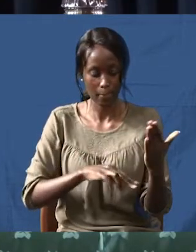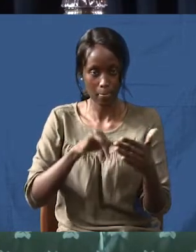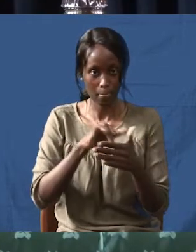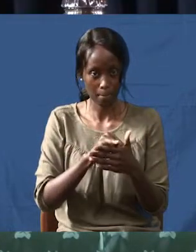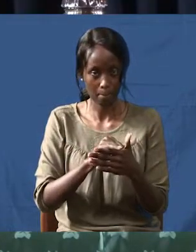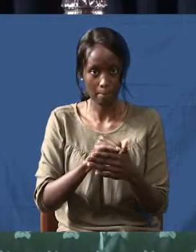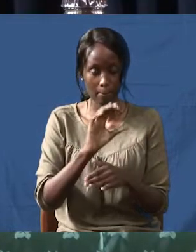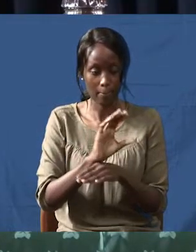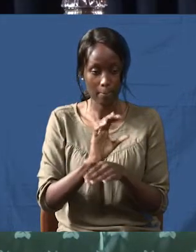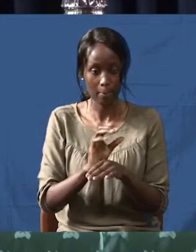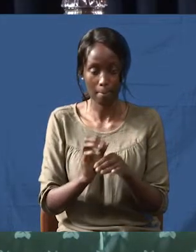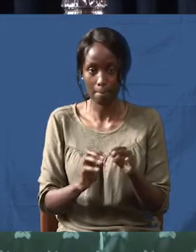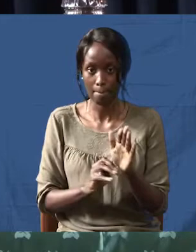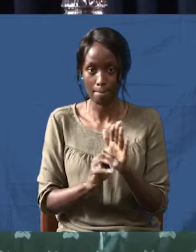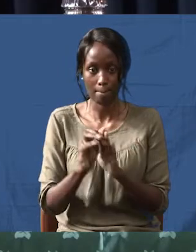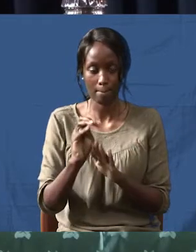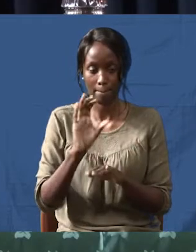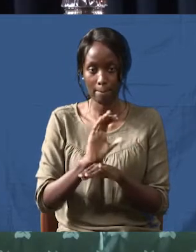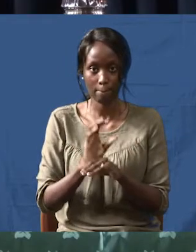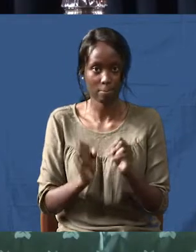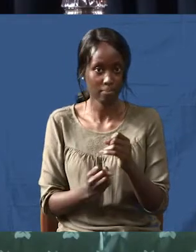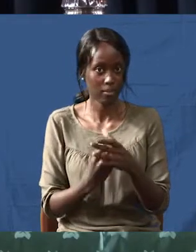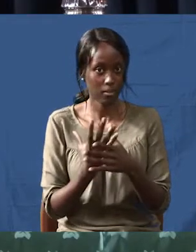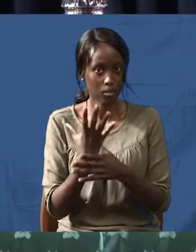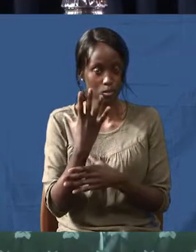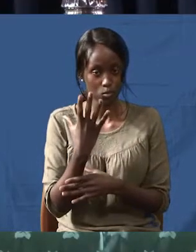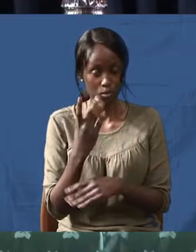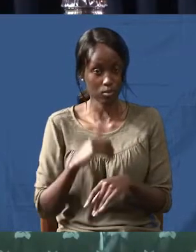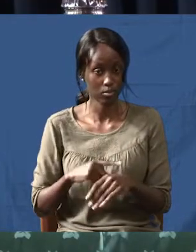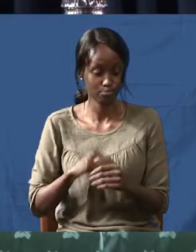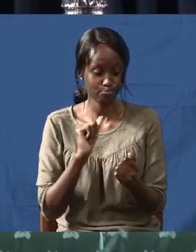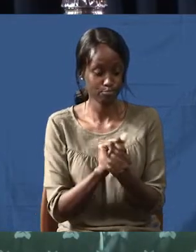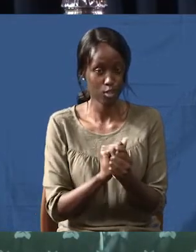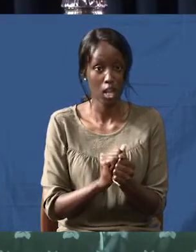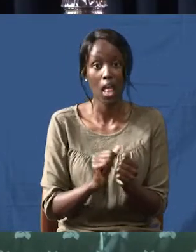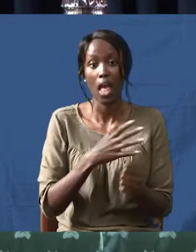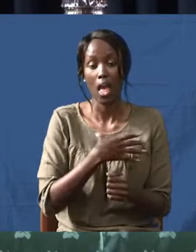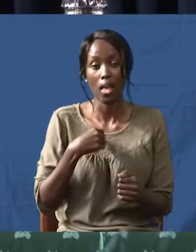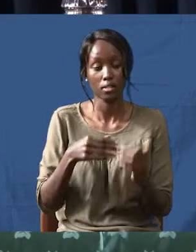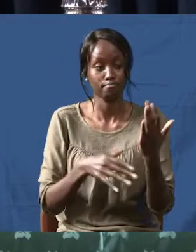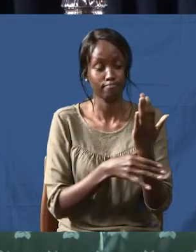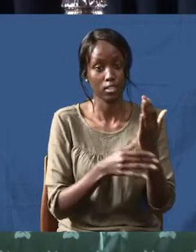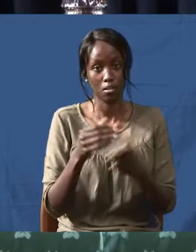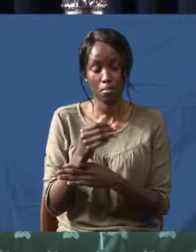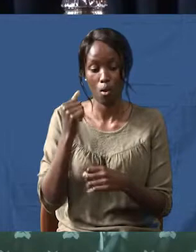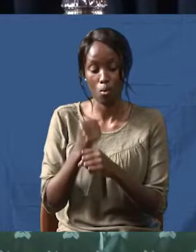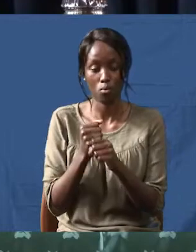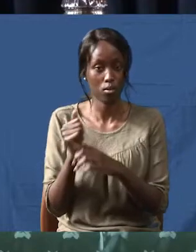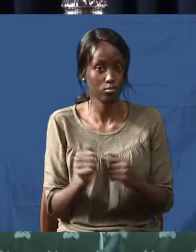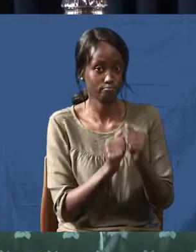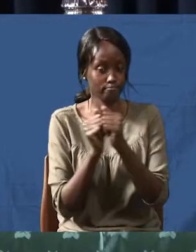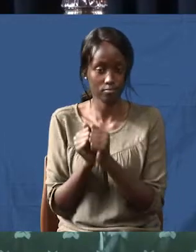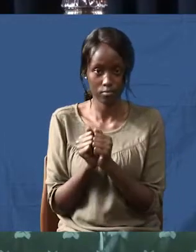steadily under their partnership, not only in size, but also